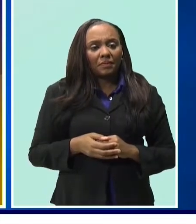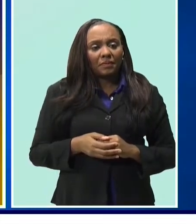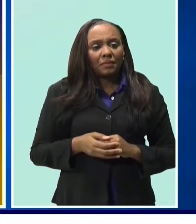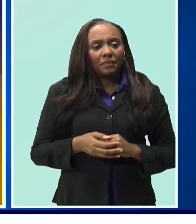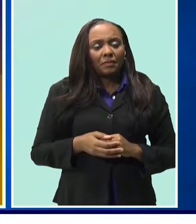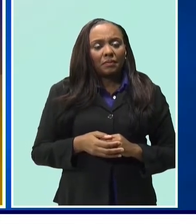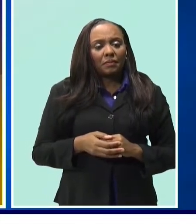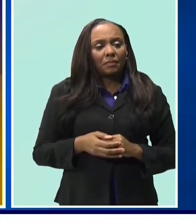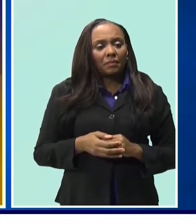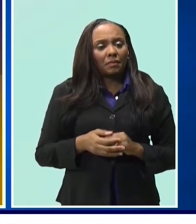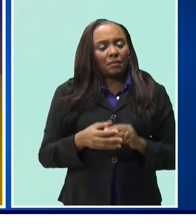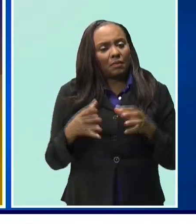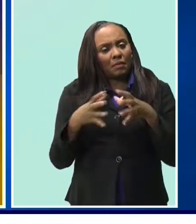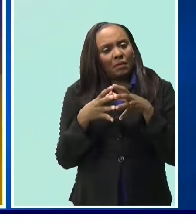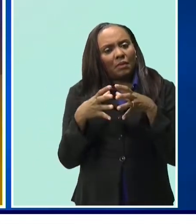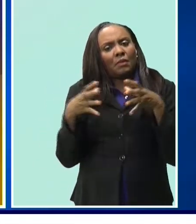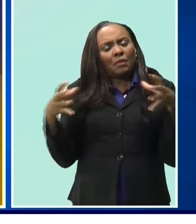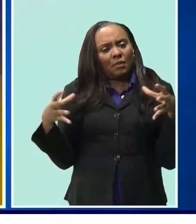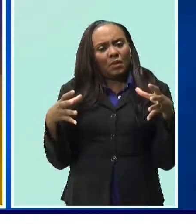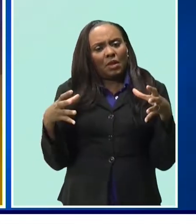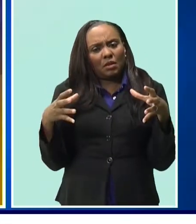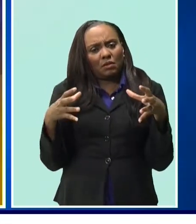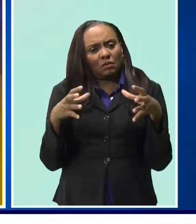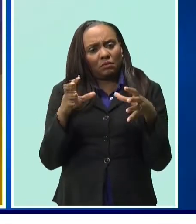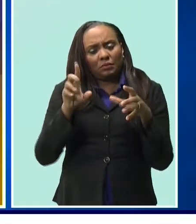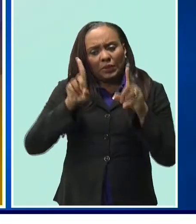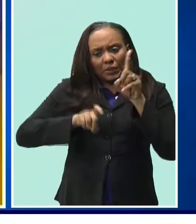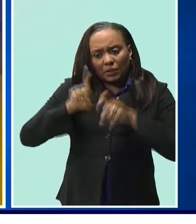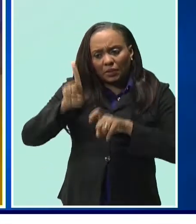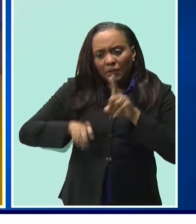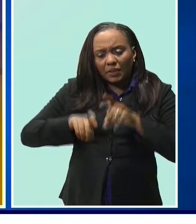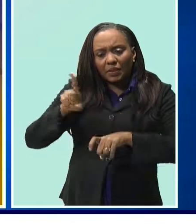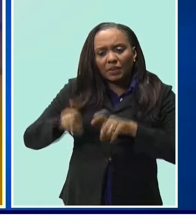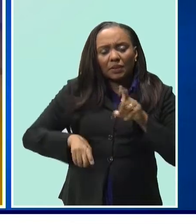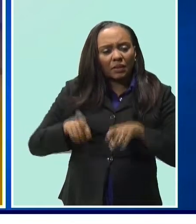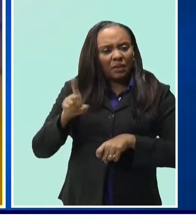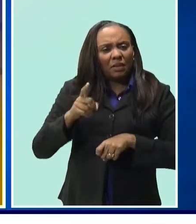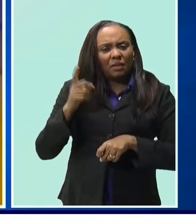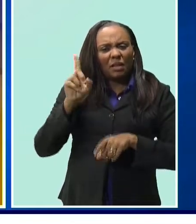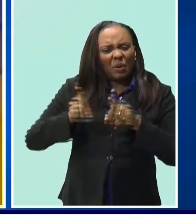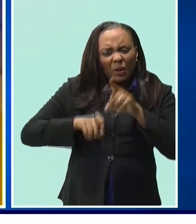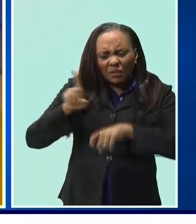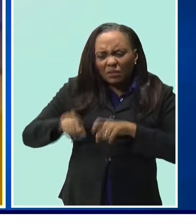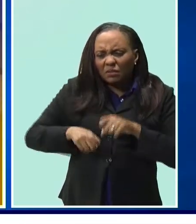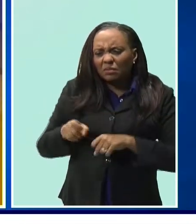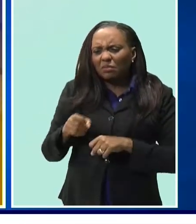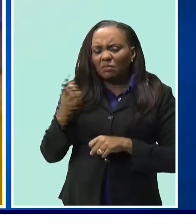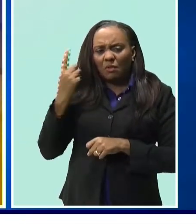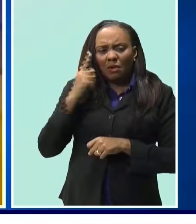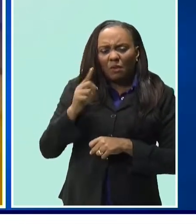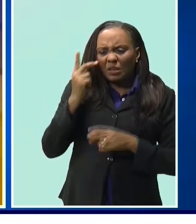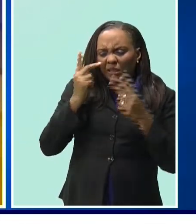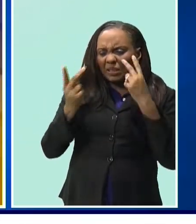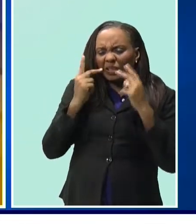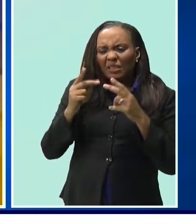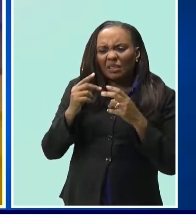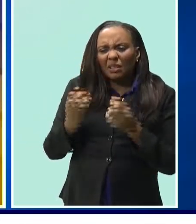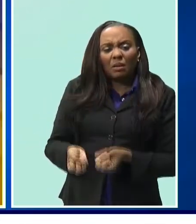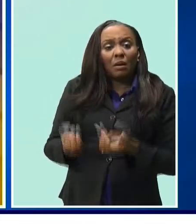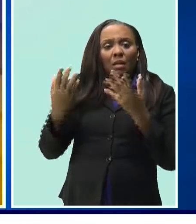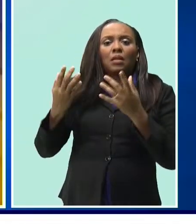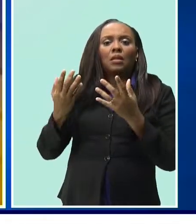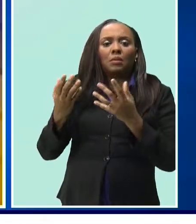constrained a bit our capacity to do household surveys. But if you take those numbers together, the fact that we were at